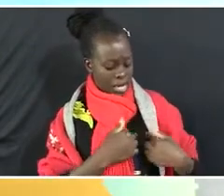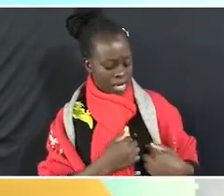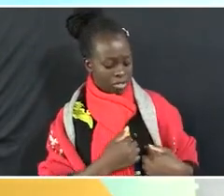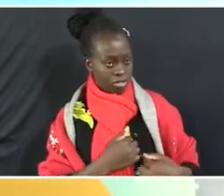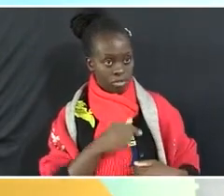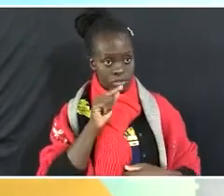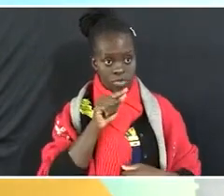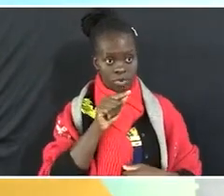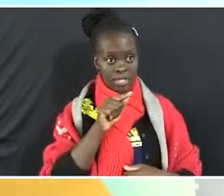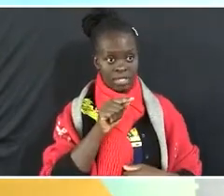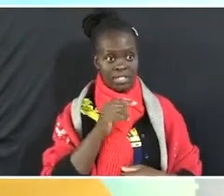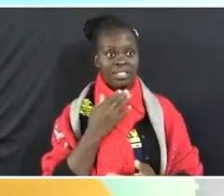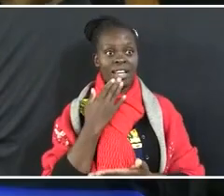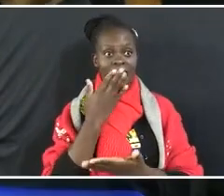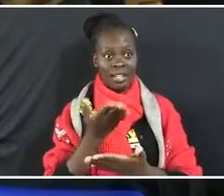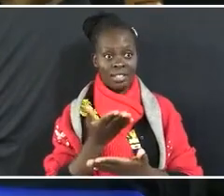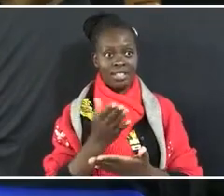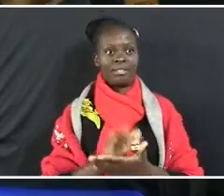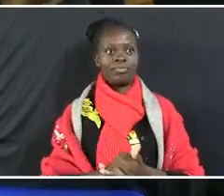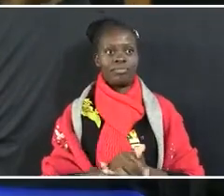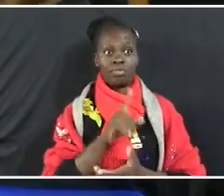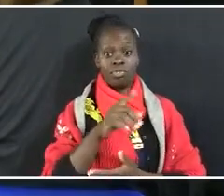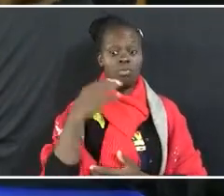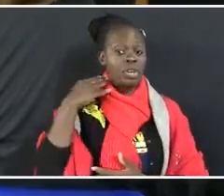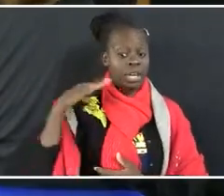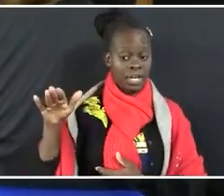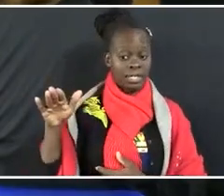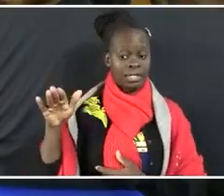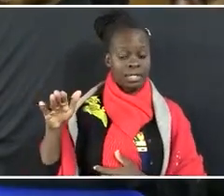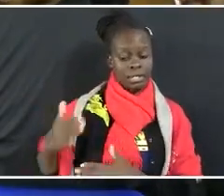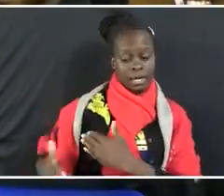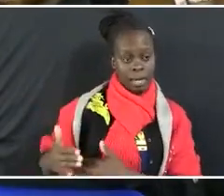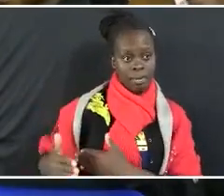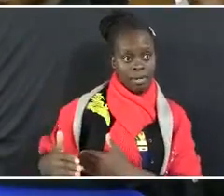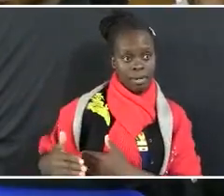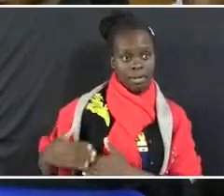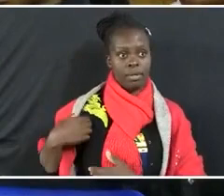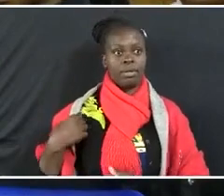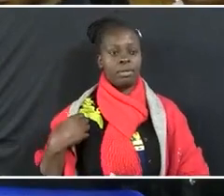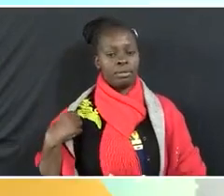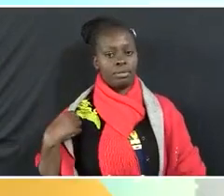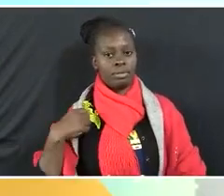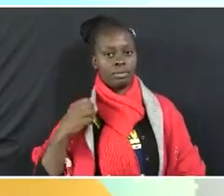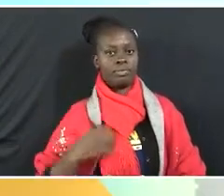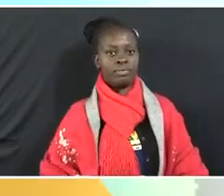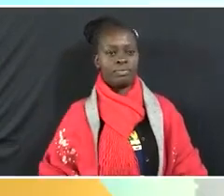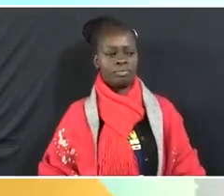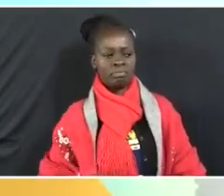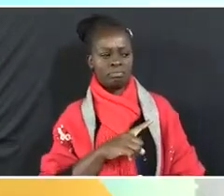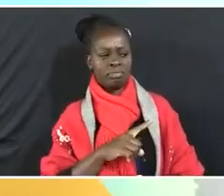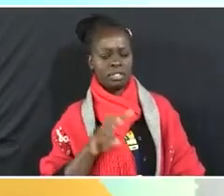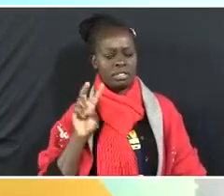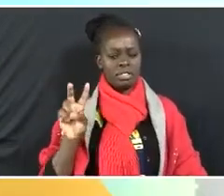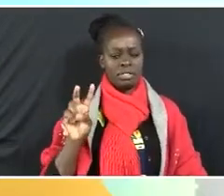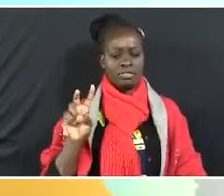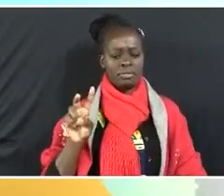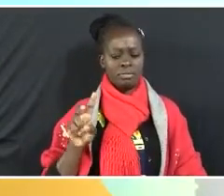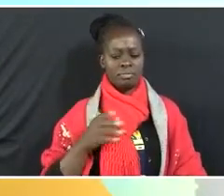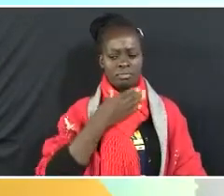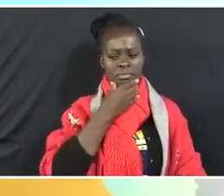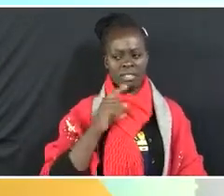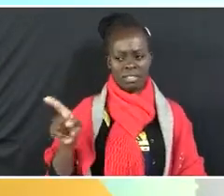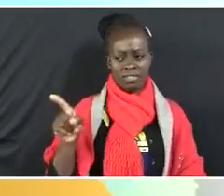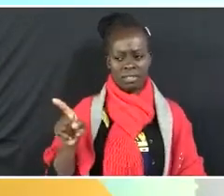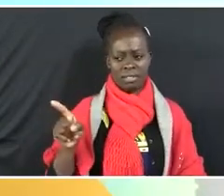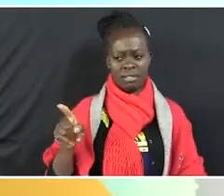answer. How many of you hate? As in, you see Elder Chief coming and you're like, again? This